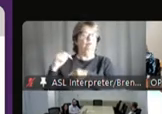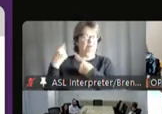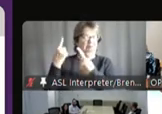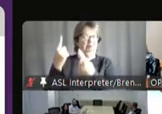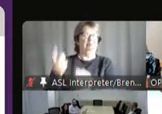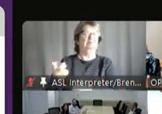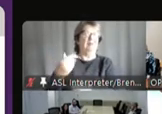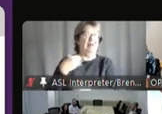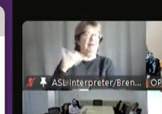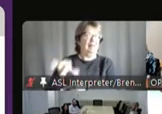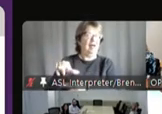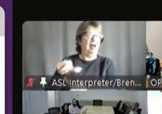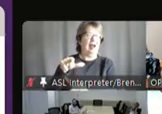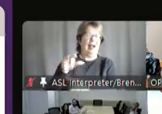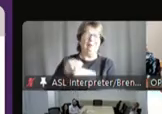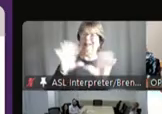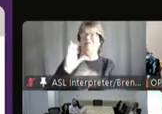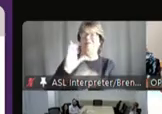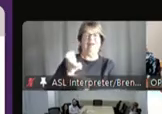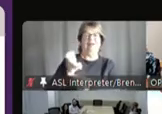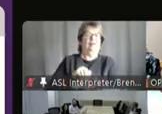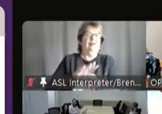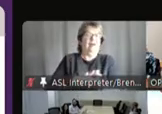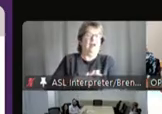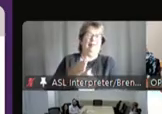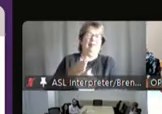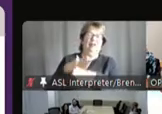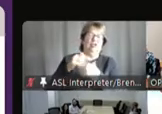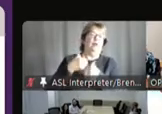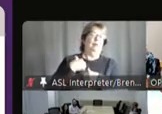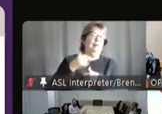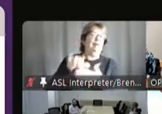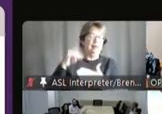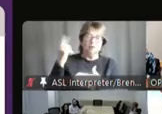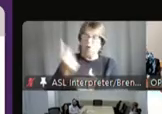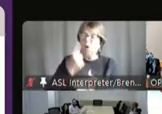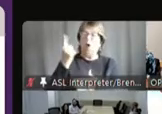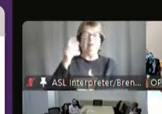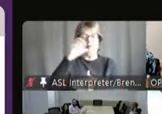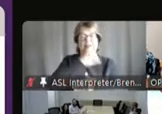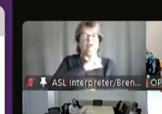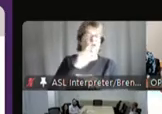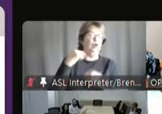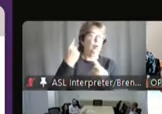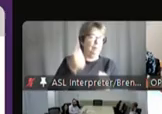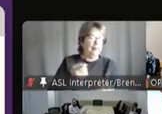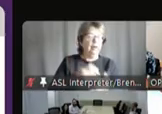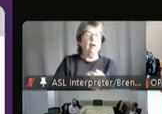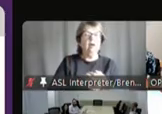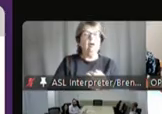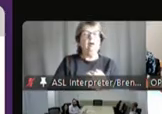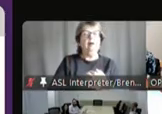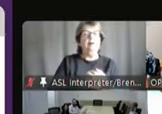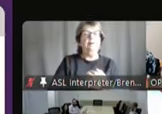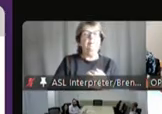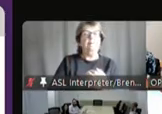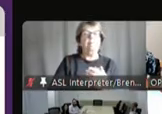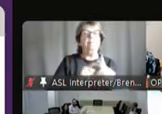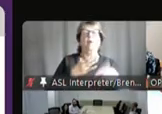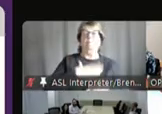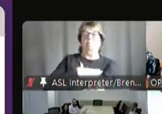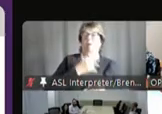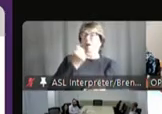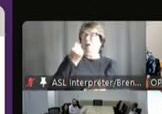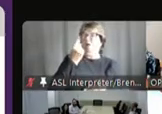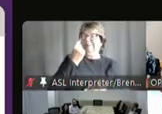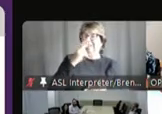the history of the documentation that's been shared with me that that's always been assumed, right? The thing about my understanding of HIPAA